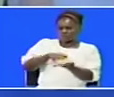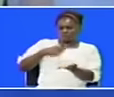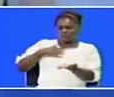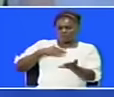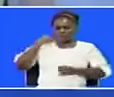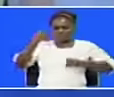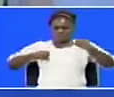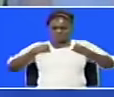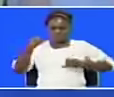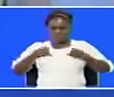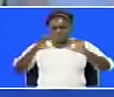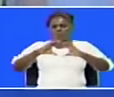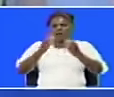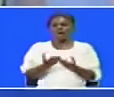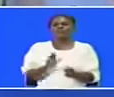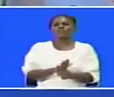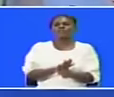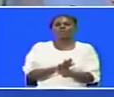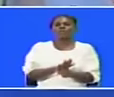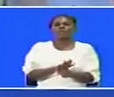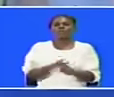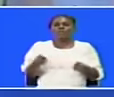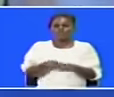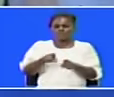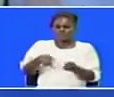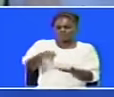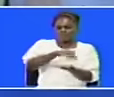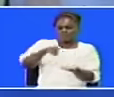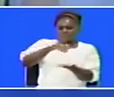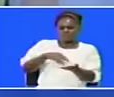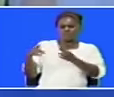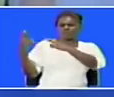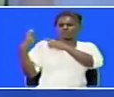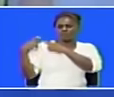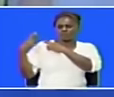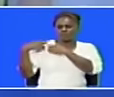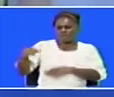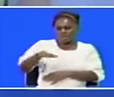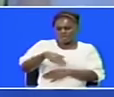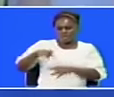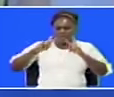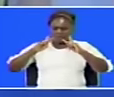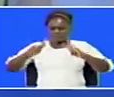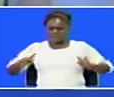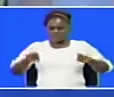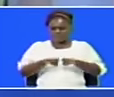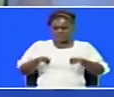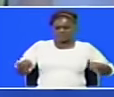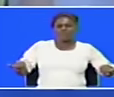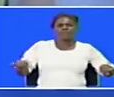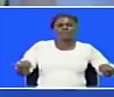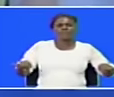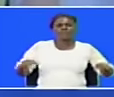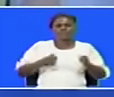enjoy in the world, our central role in regional peace and stability,